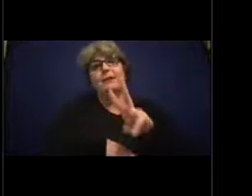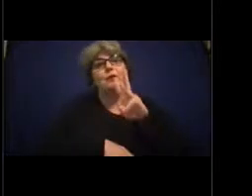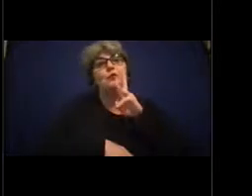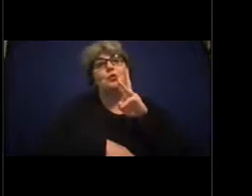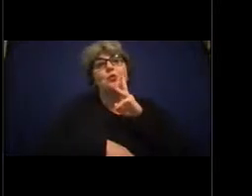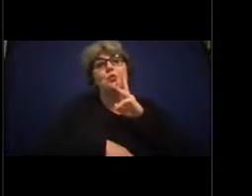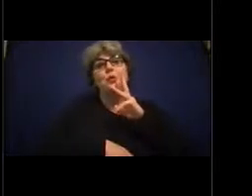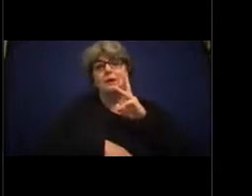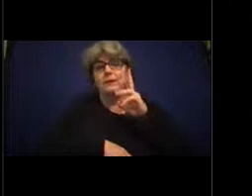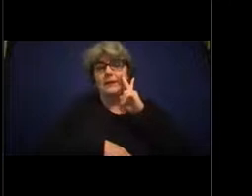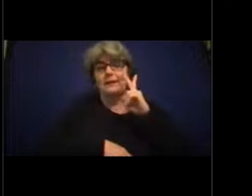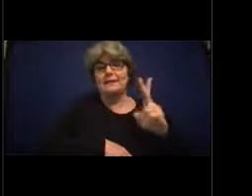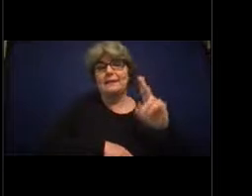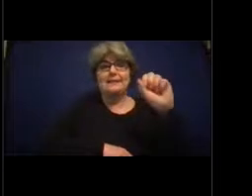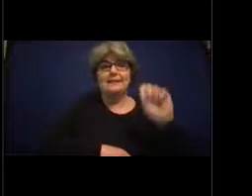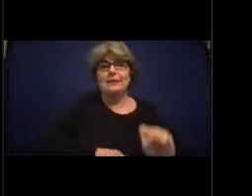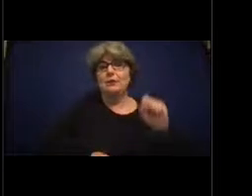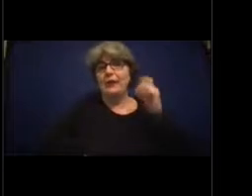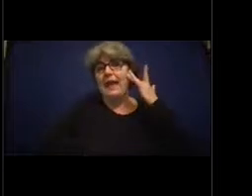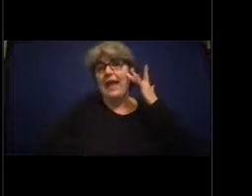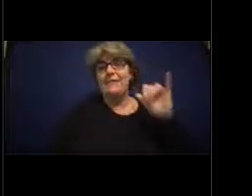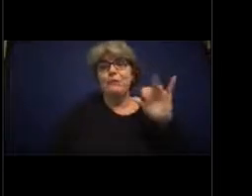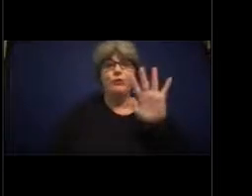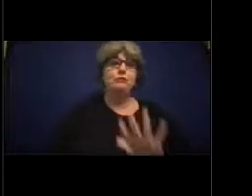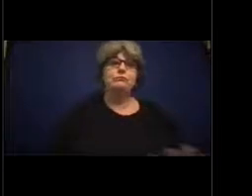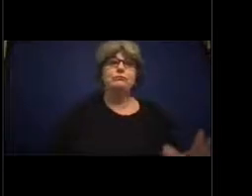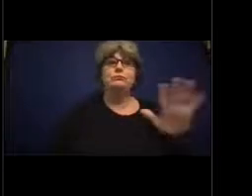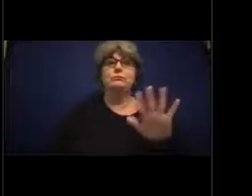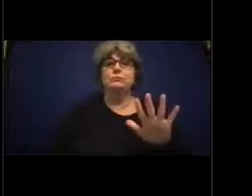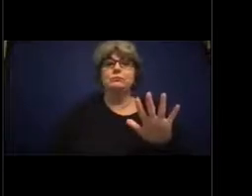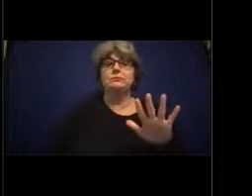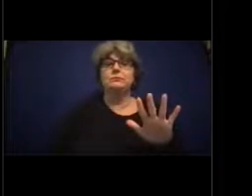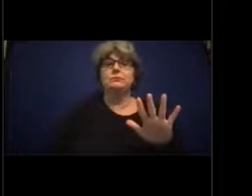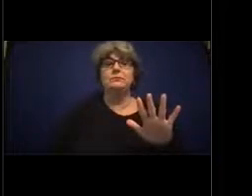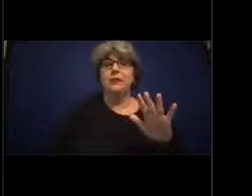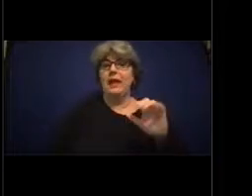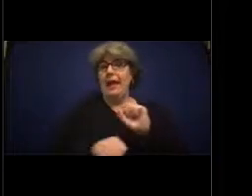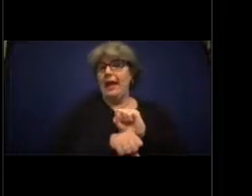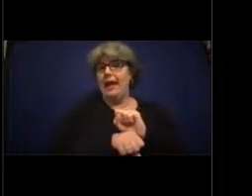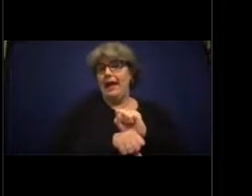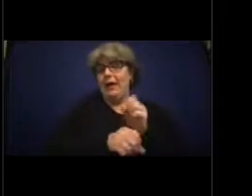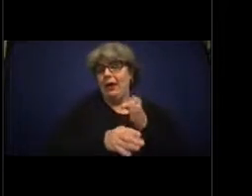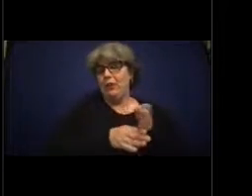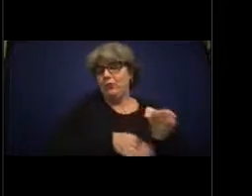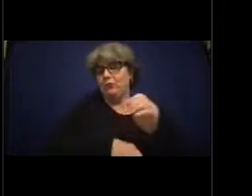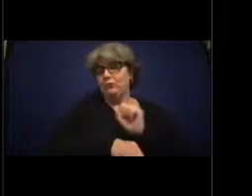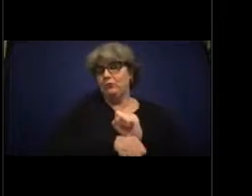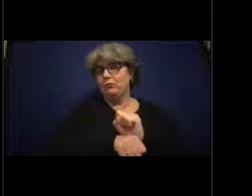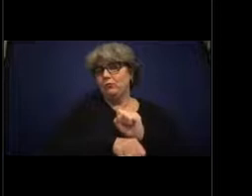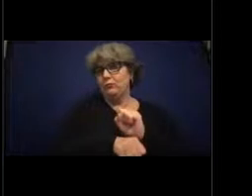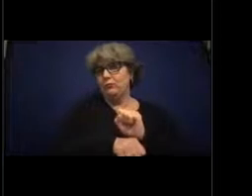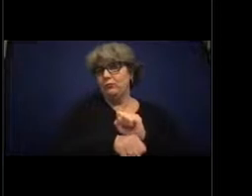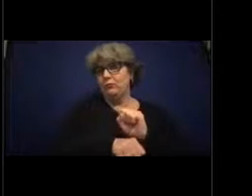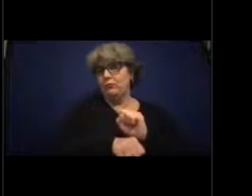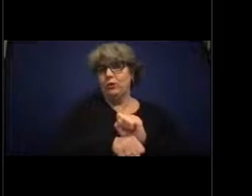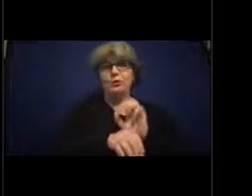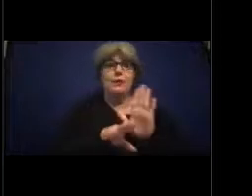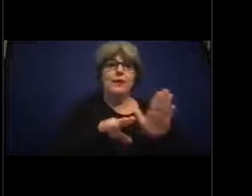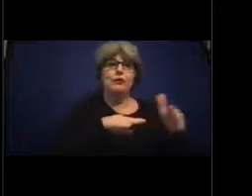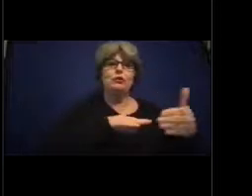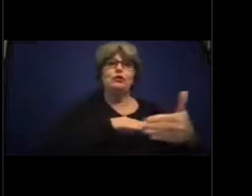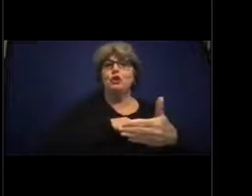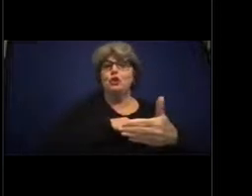this is looking at the Southern California Bight. Santa Barbara, where I work, is sort of at the right where that turn is from when it